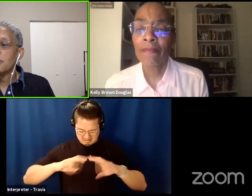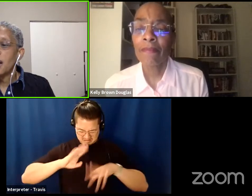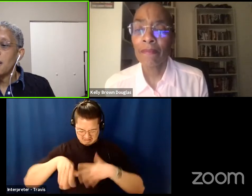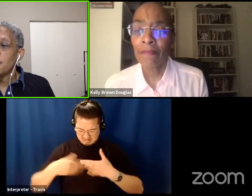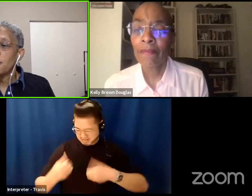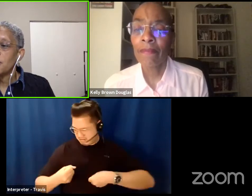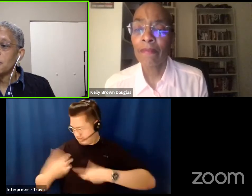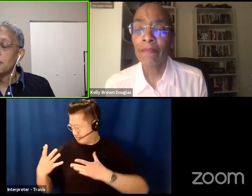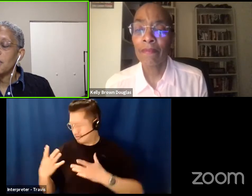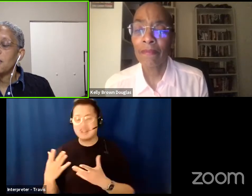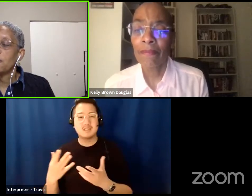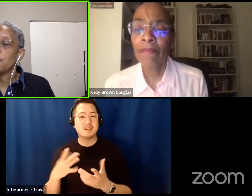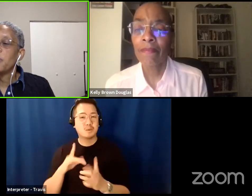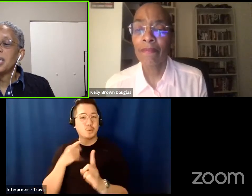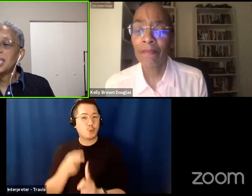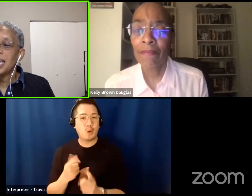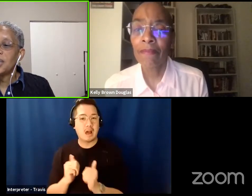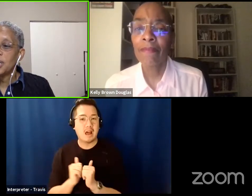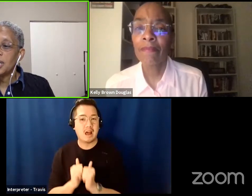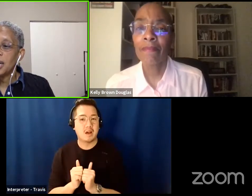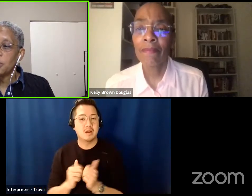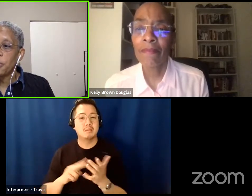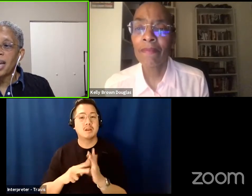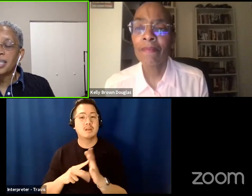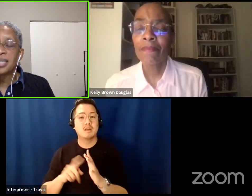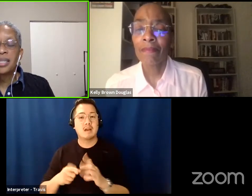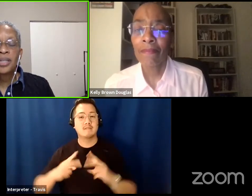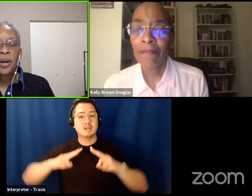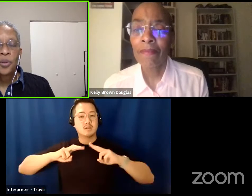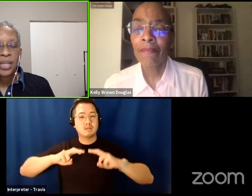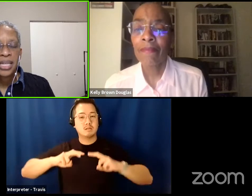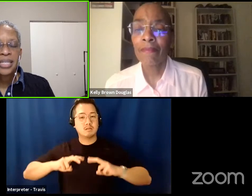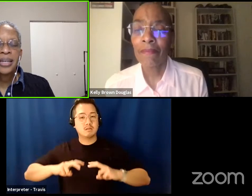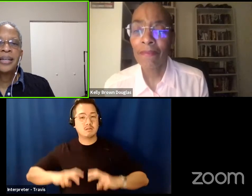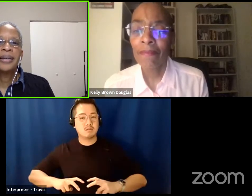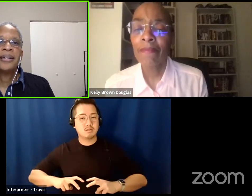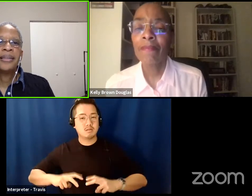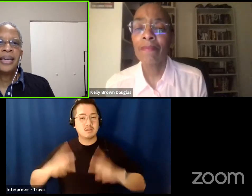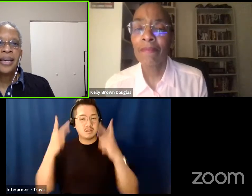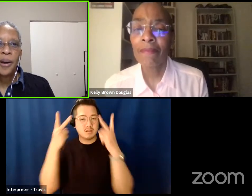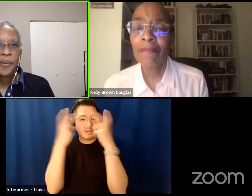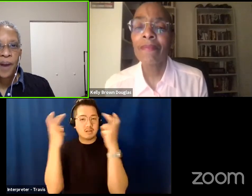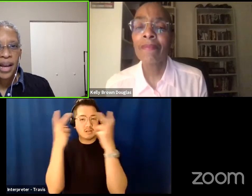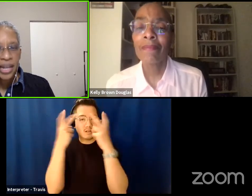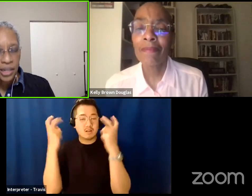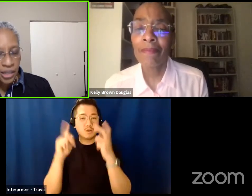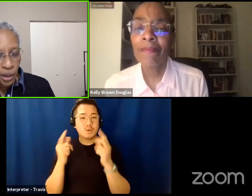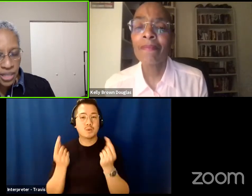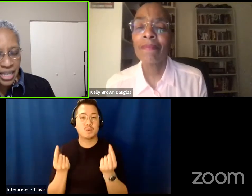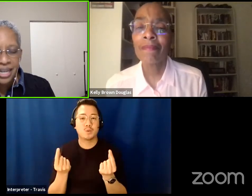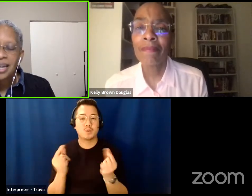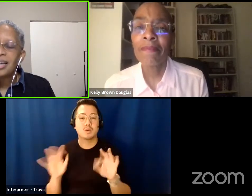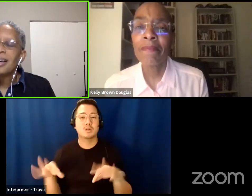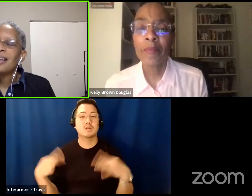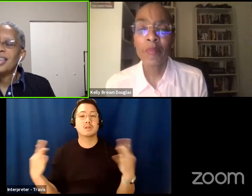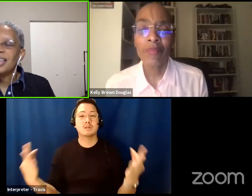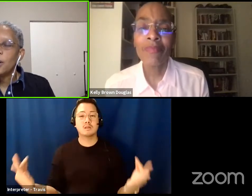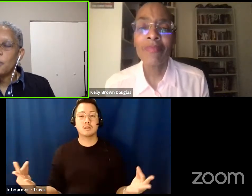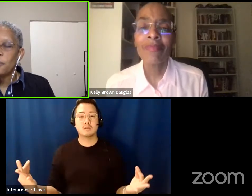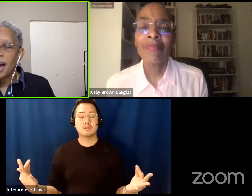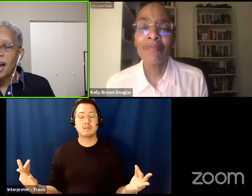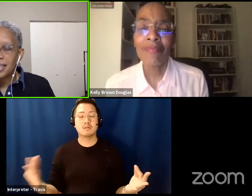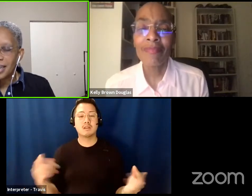And through meditation and other practices, releasing the ego, right? Noticing the